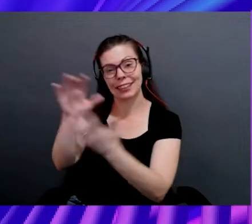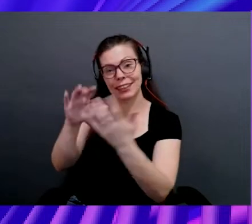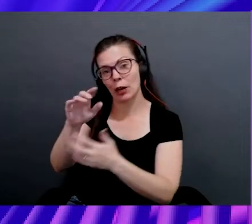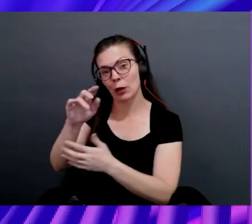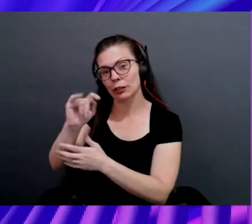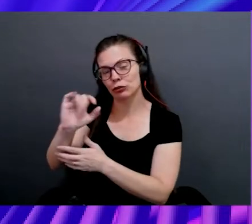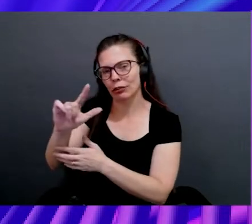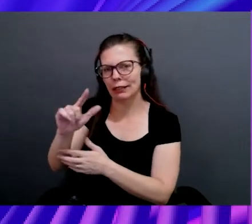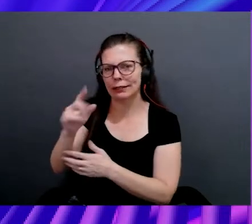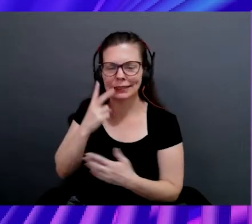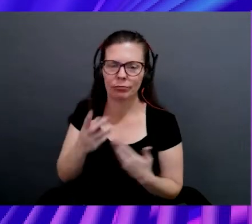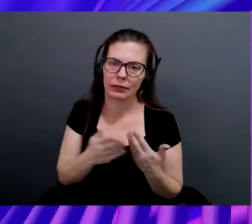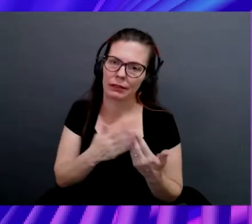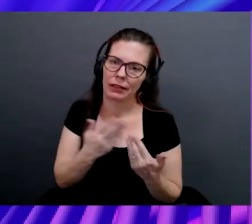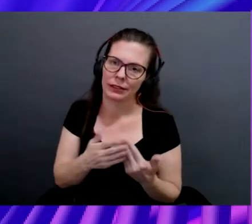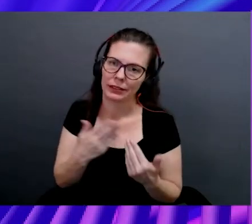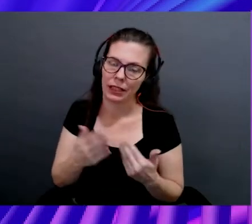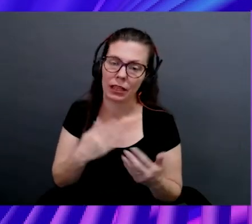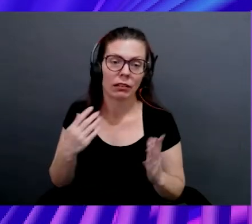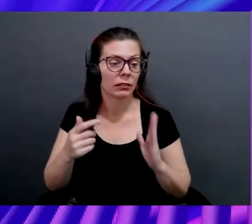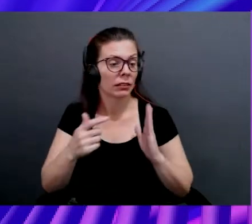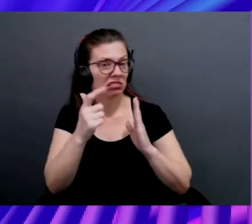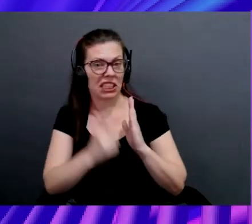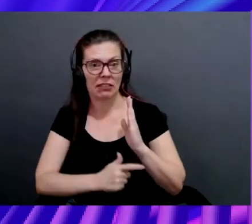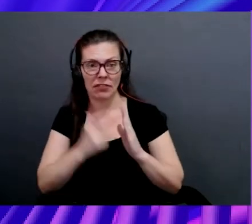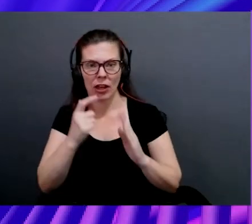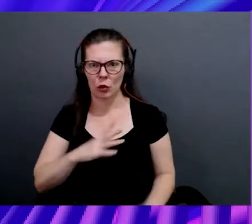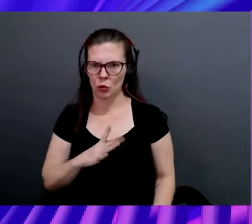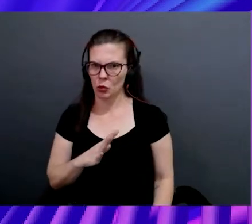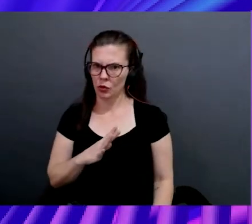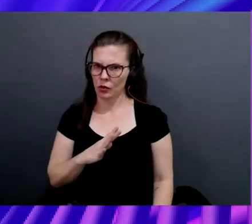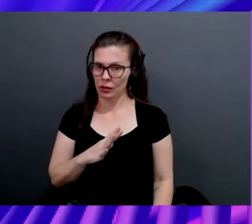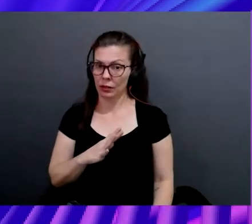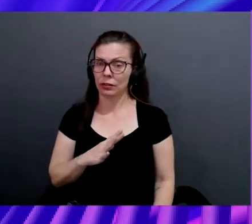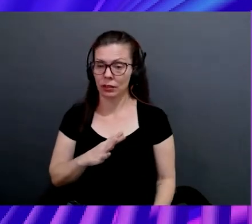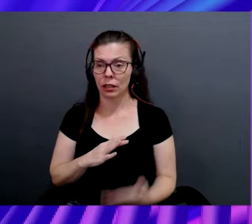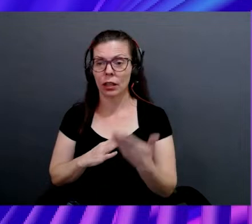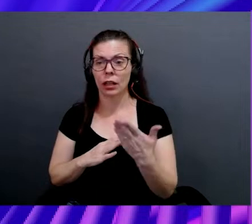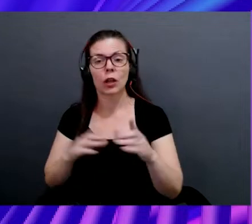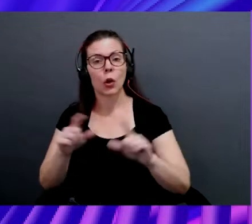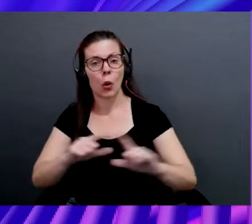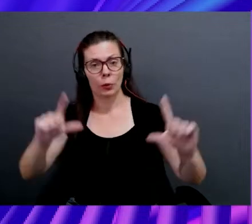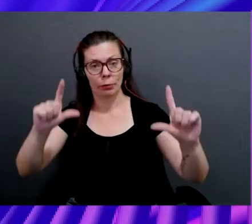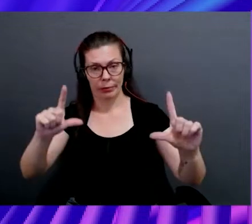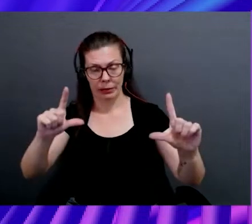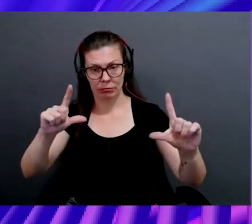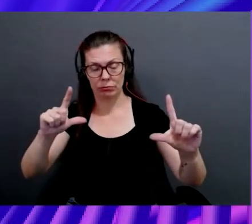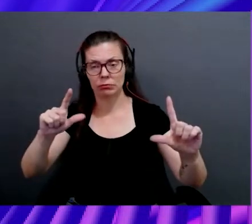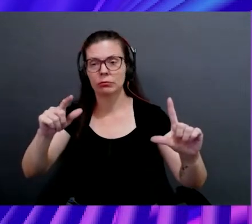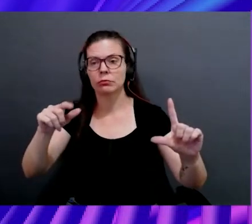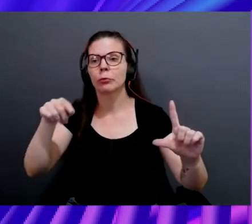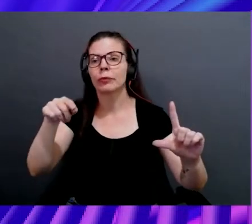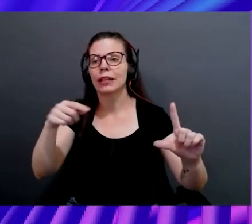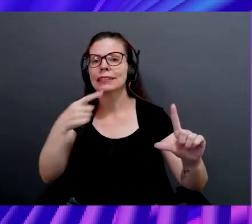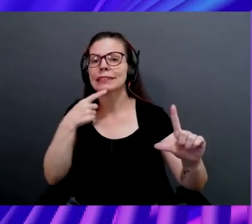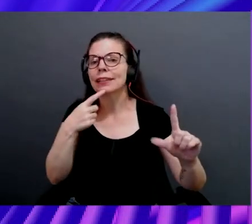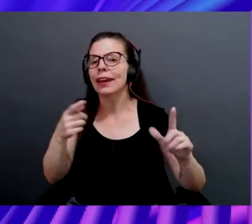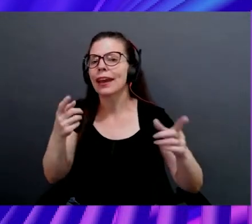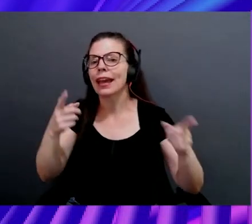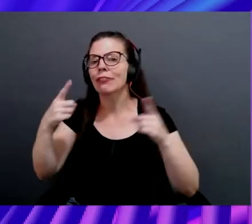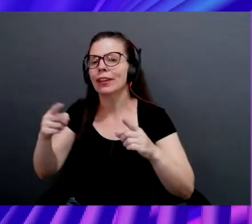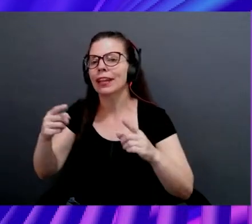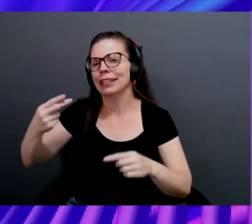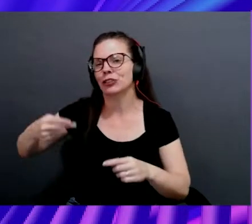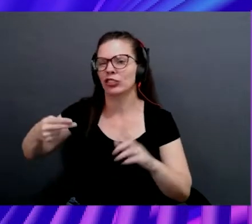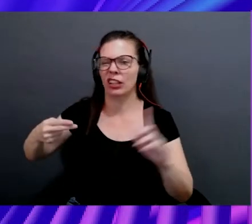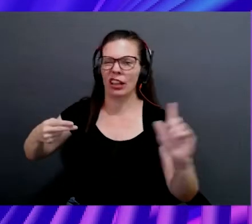easy. By default, it's really cool that when you go into CloudTrail, cool little thing that says event history on the left-hand side.